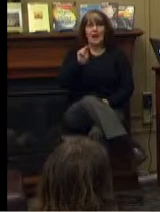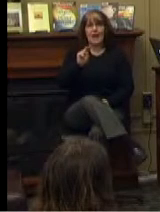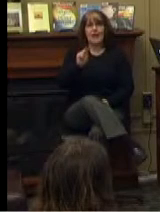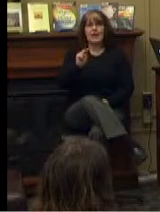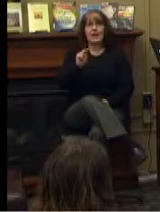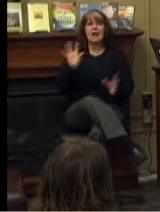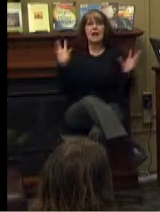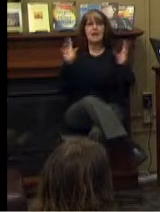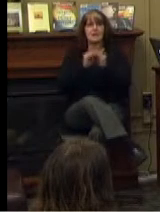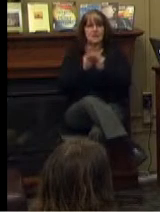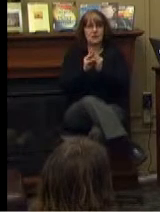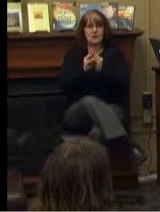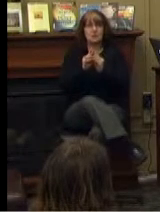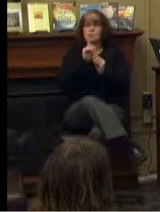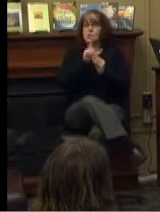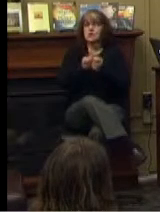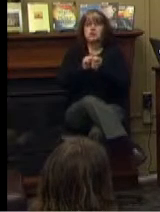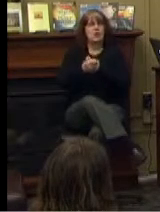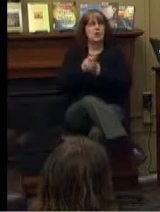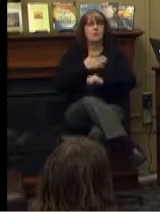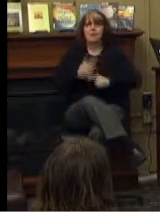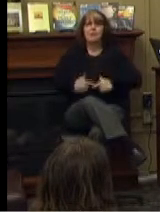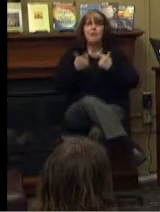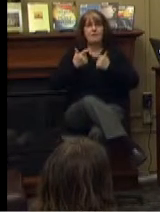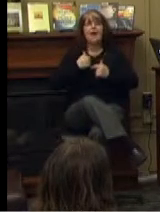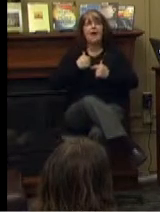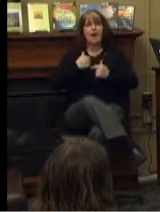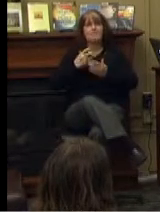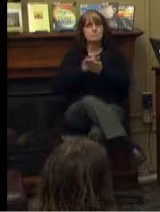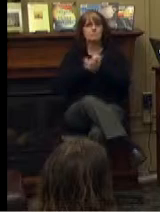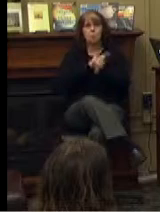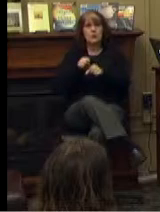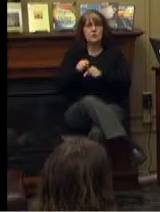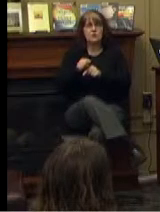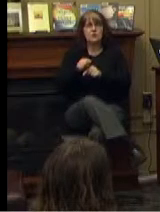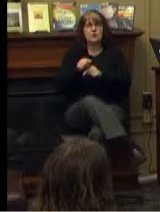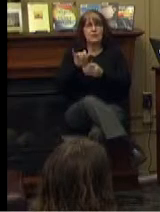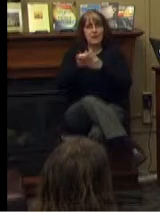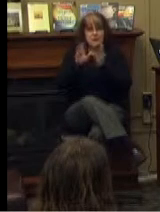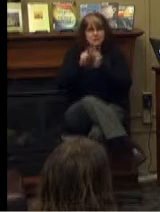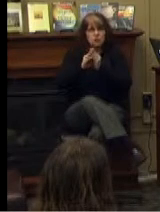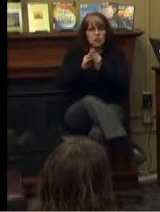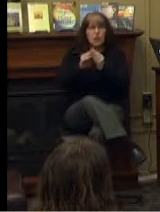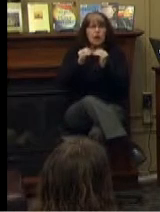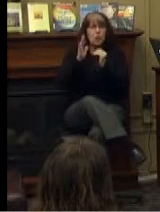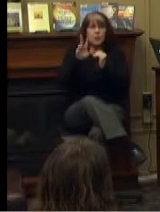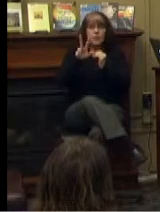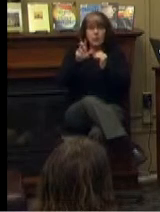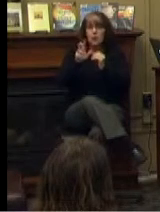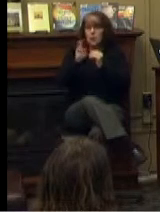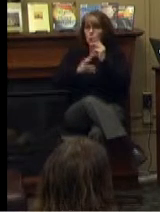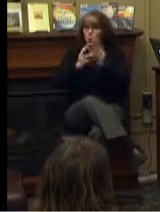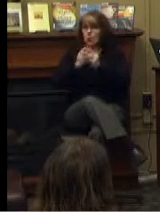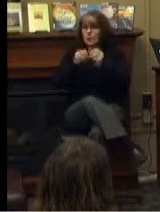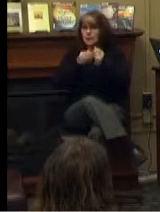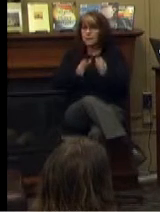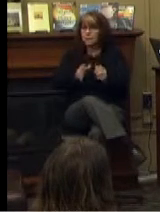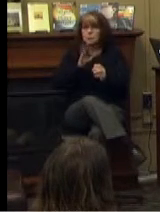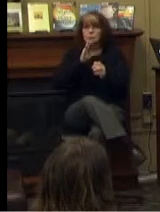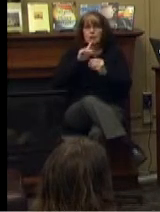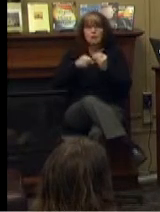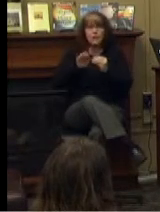to this convention where there were over 300 world leaders, and they were talking about what they were doing in their